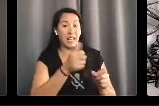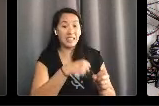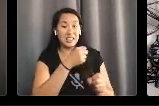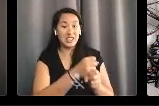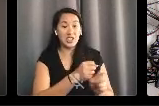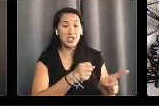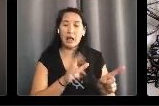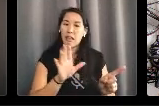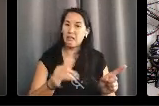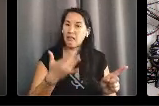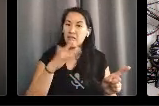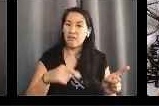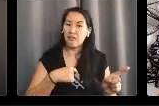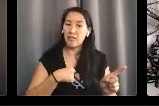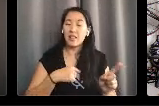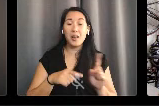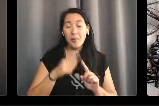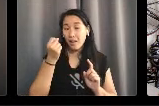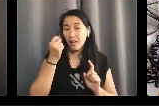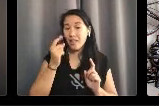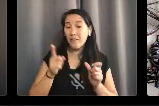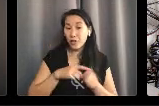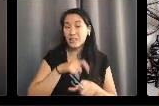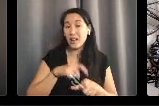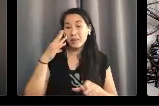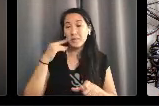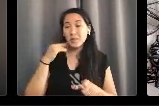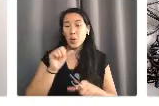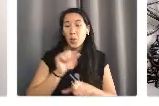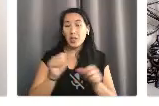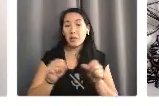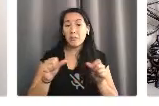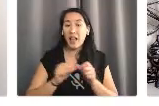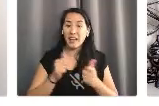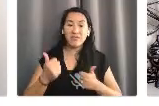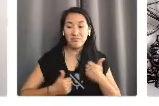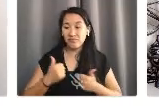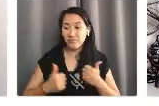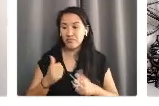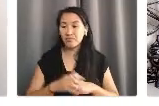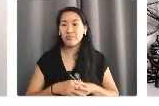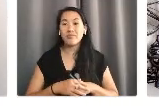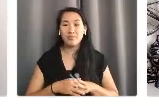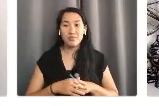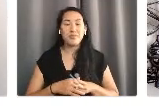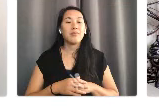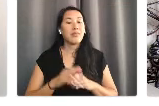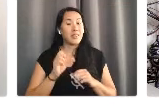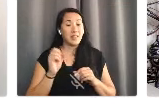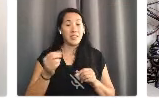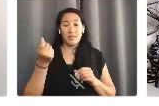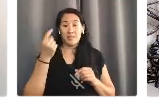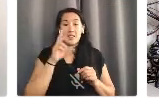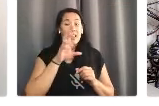Unfortunately, this is where I first experienced workplace aggression. Now, to give you some context in how I moved within this professional